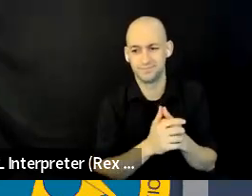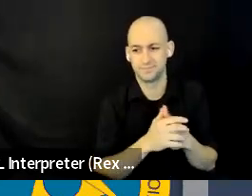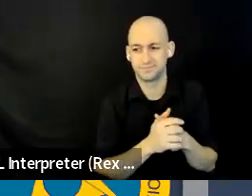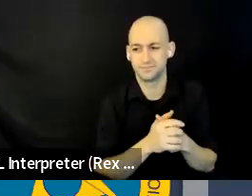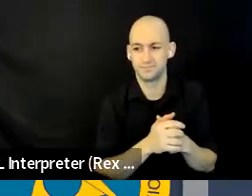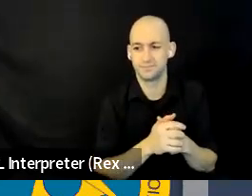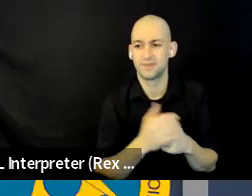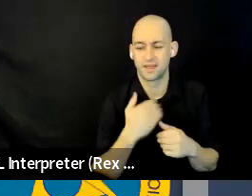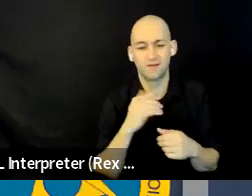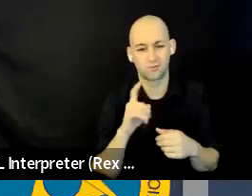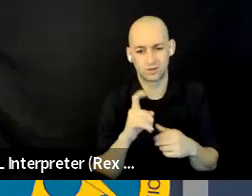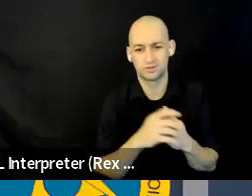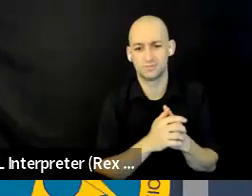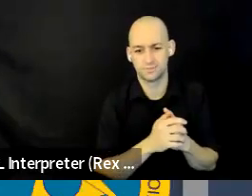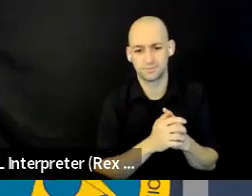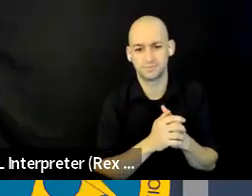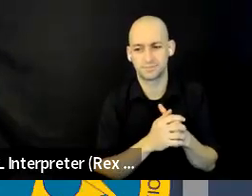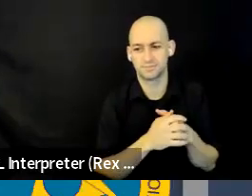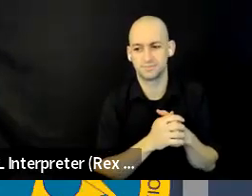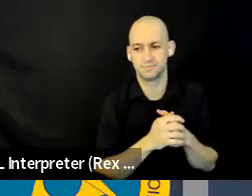I do have a question, Okay. but not for you, though.